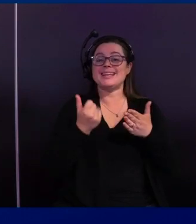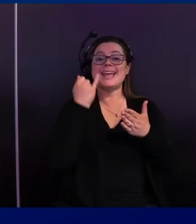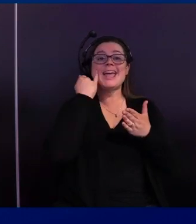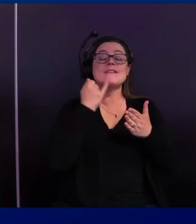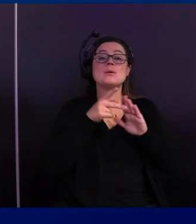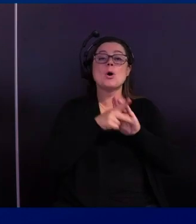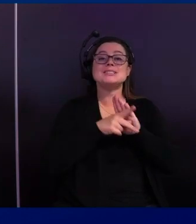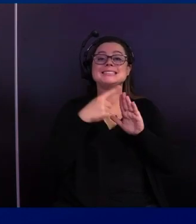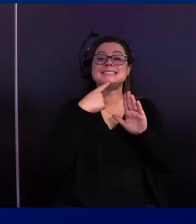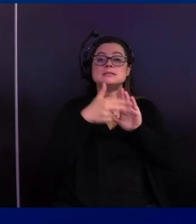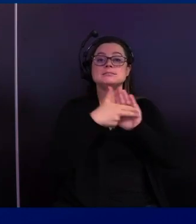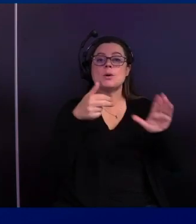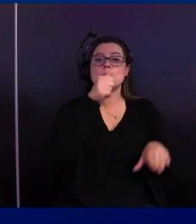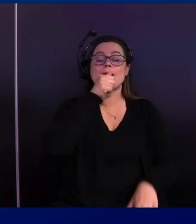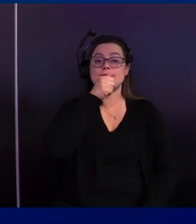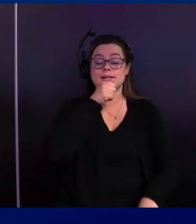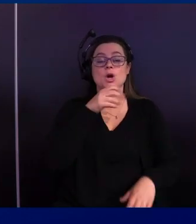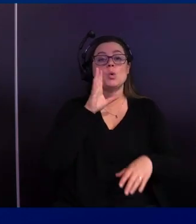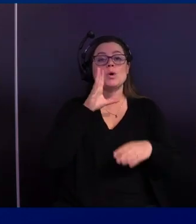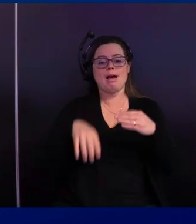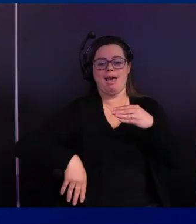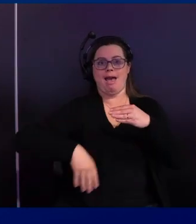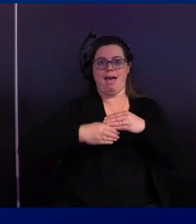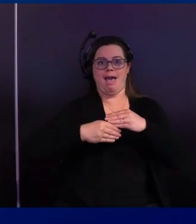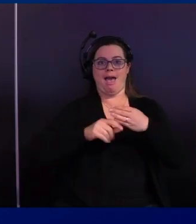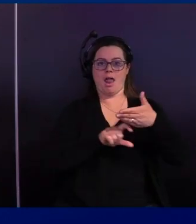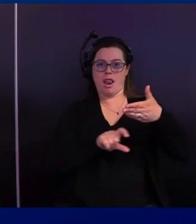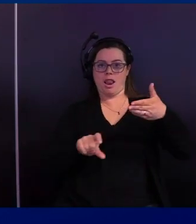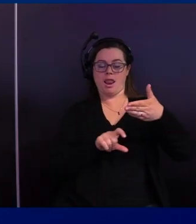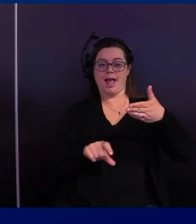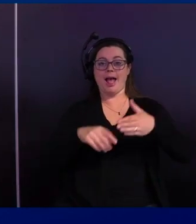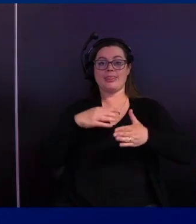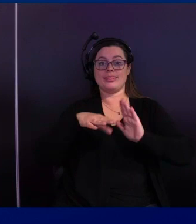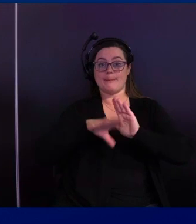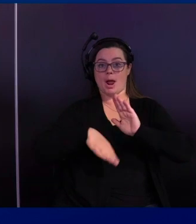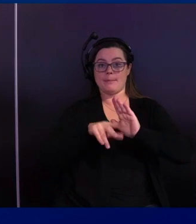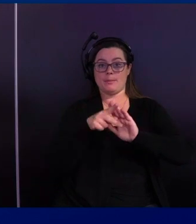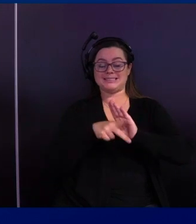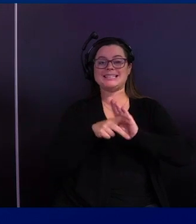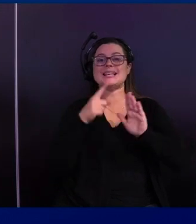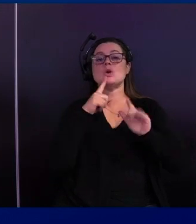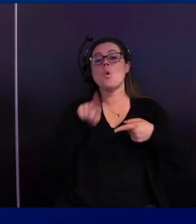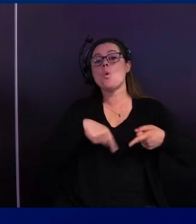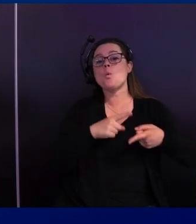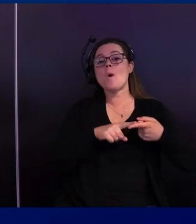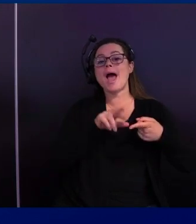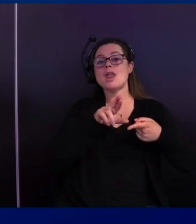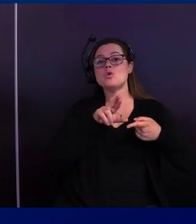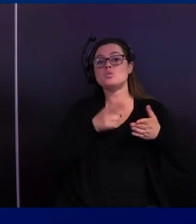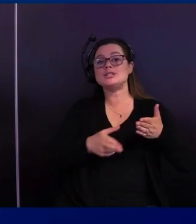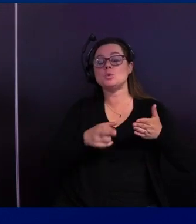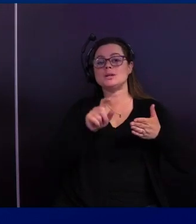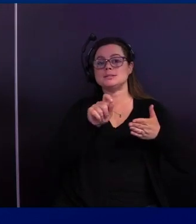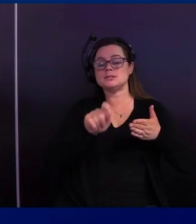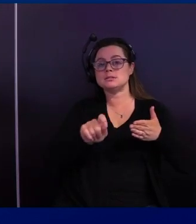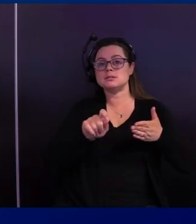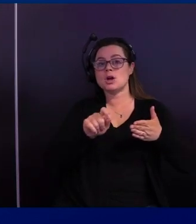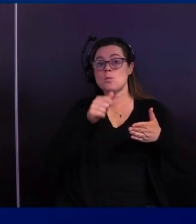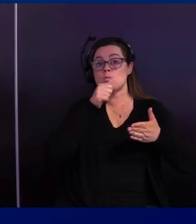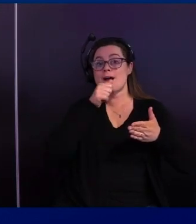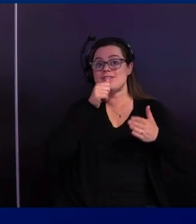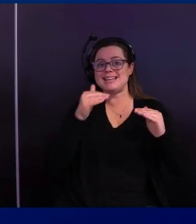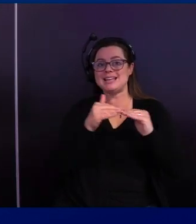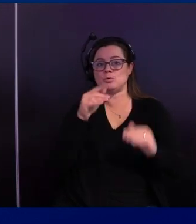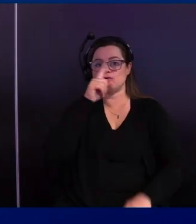private. So then you'd have a condition at the bottom of the policy that said, when resource dot is private equals